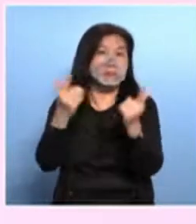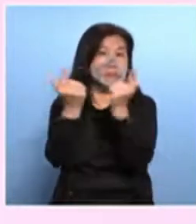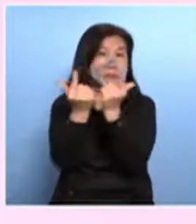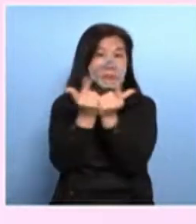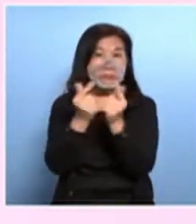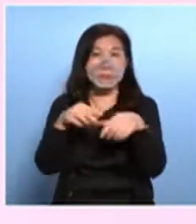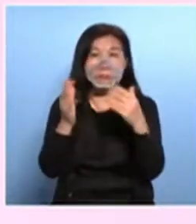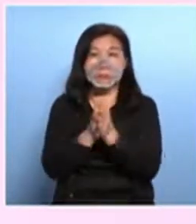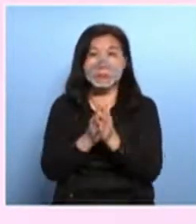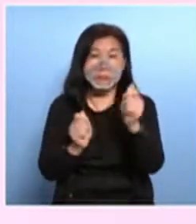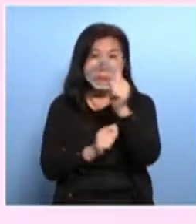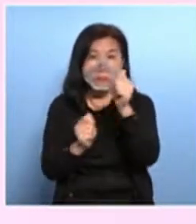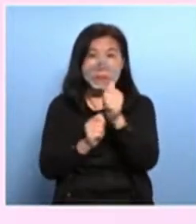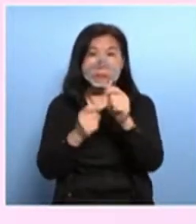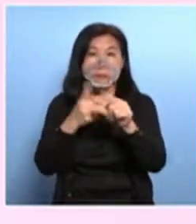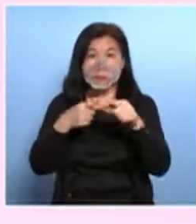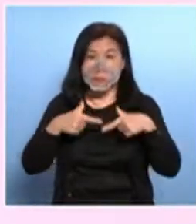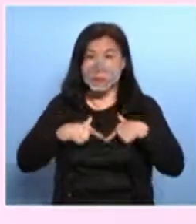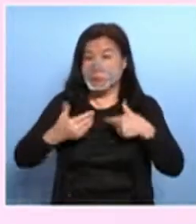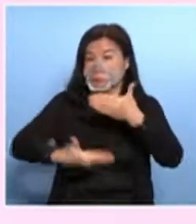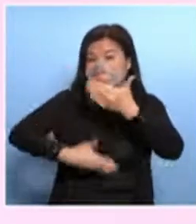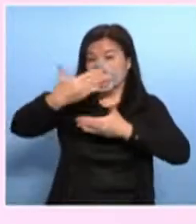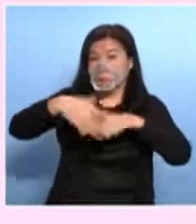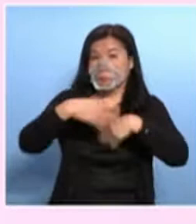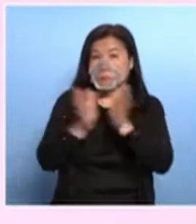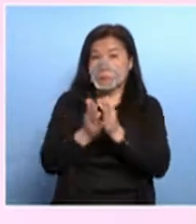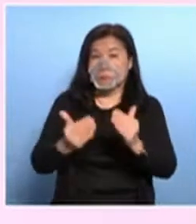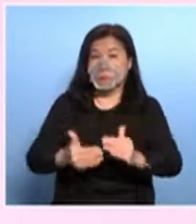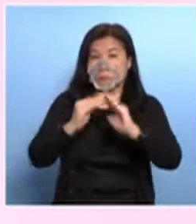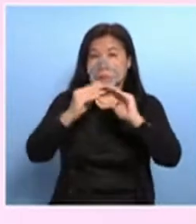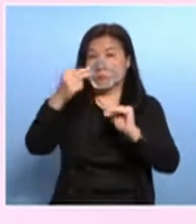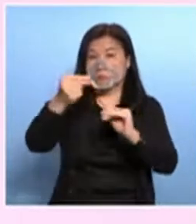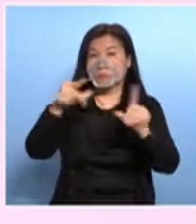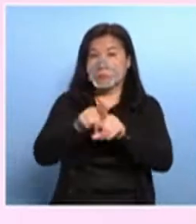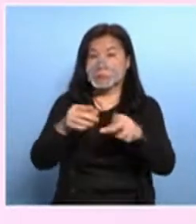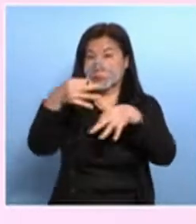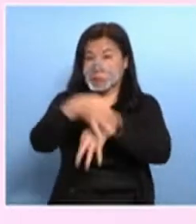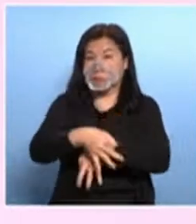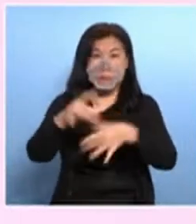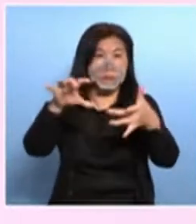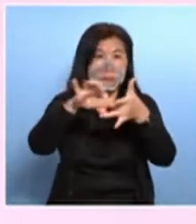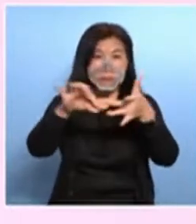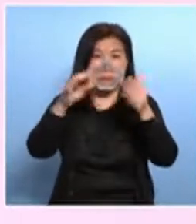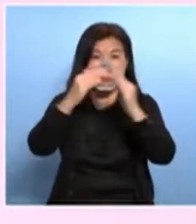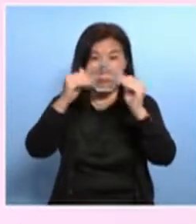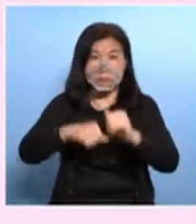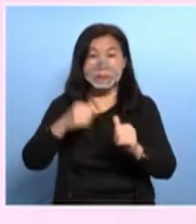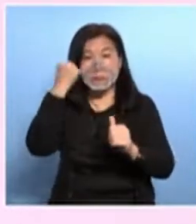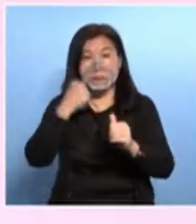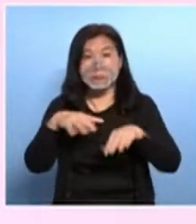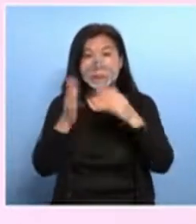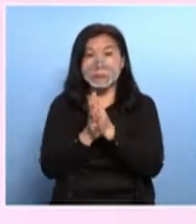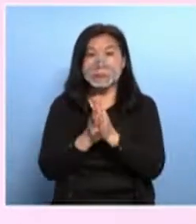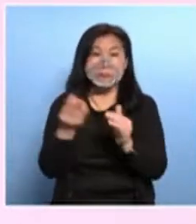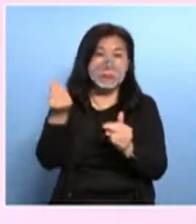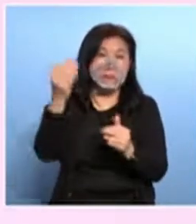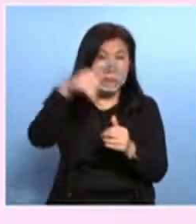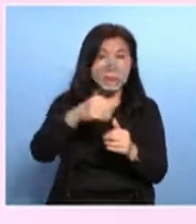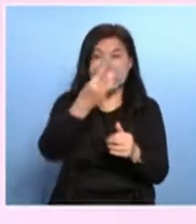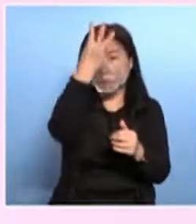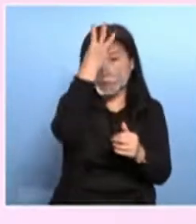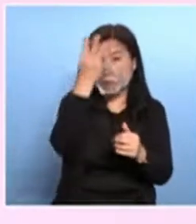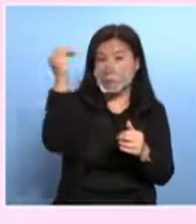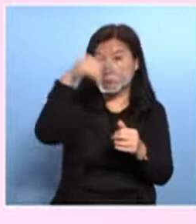7 contract residential care homes in the Multi-Welfare Services Complex, which is near completion at Kutong North